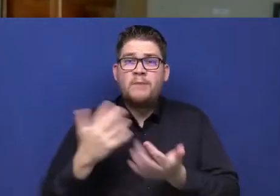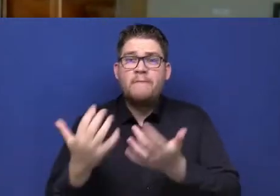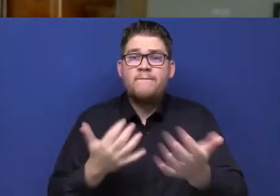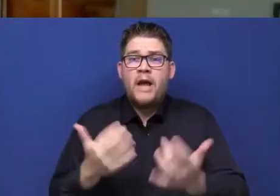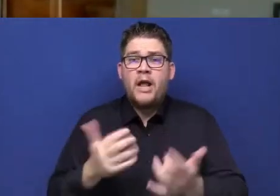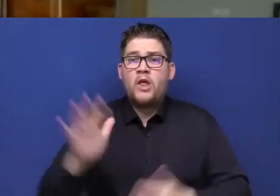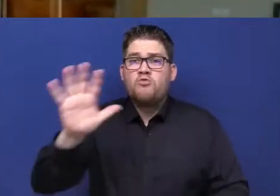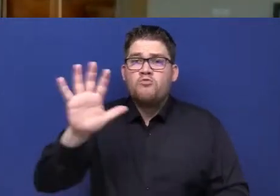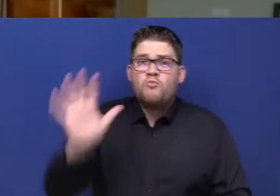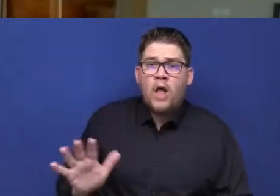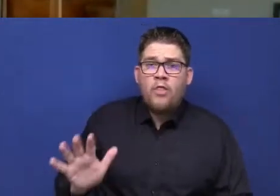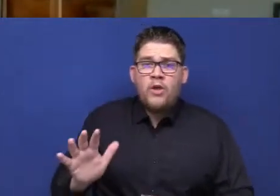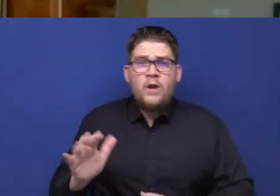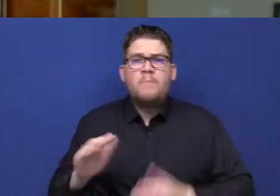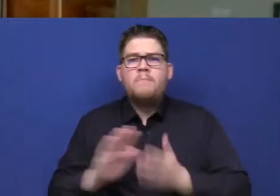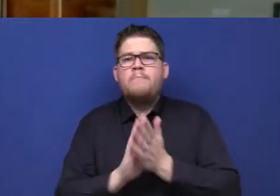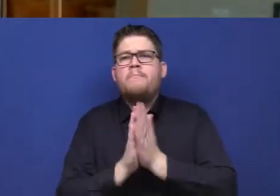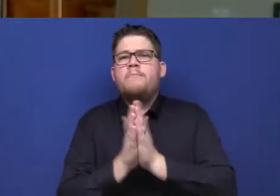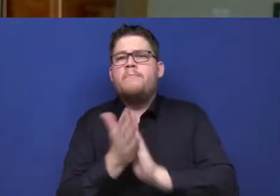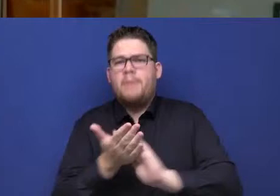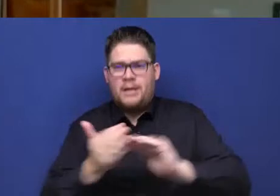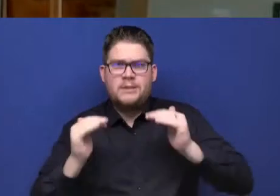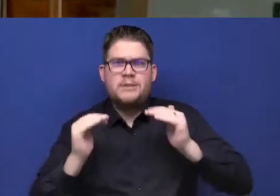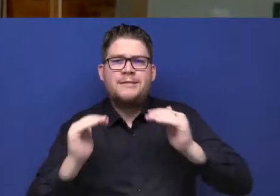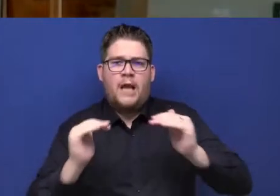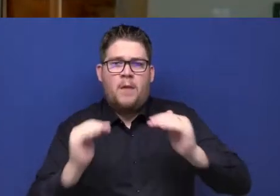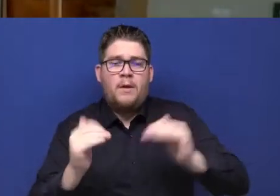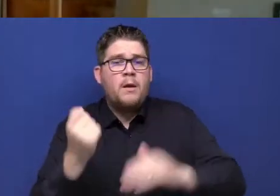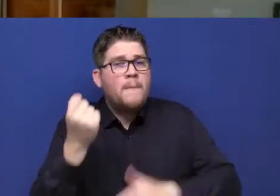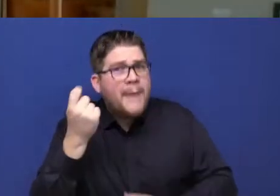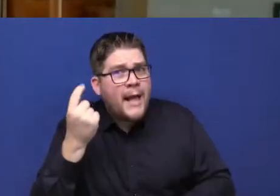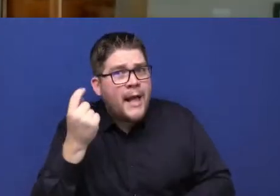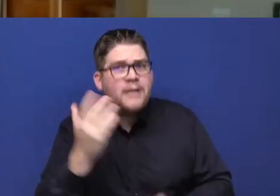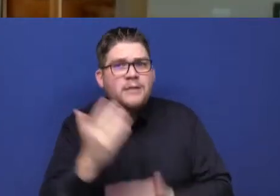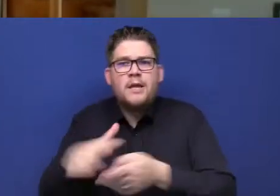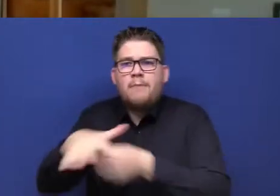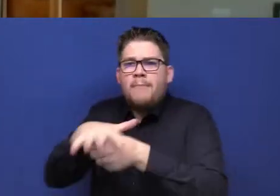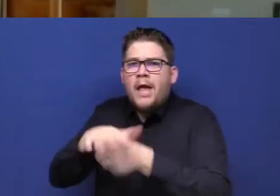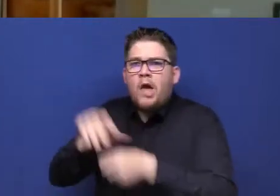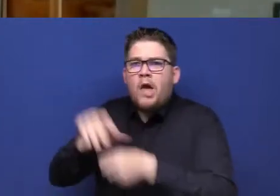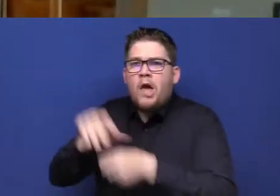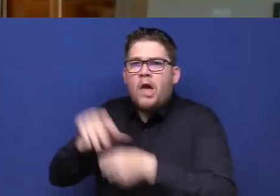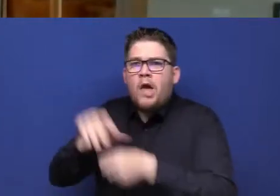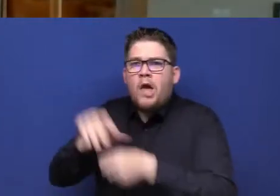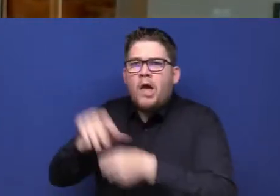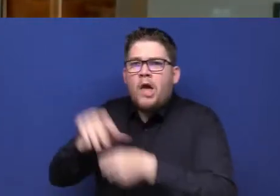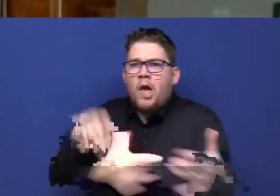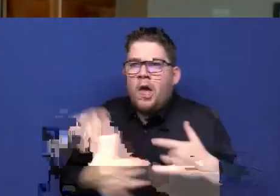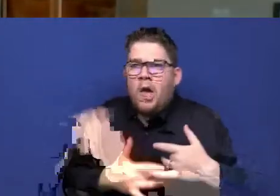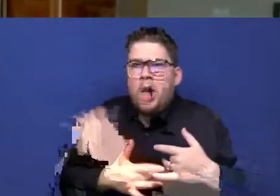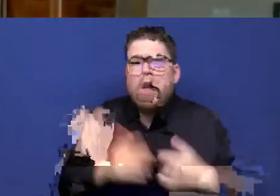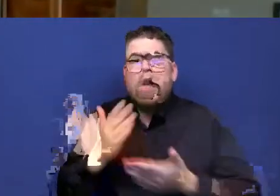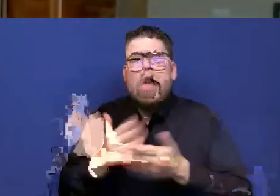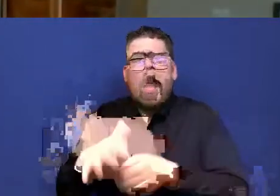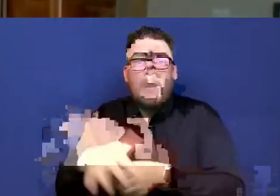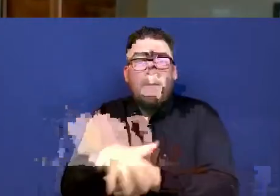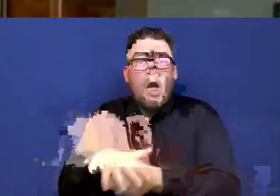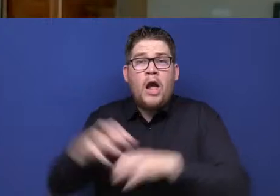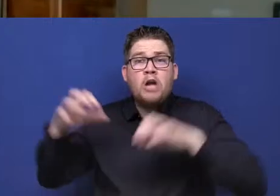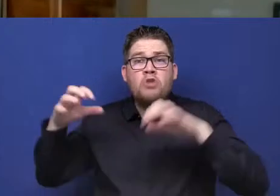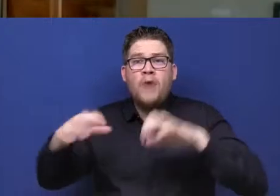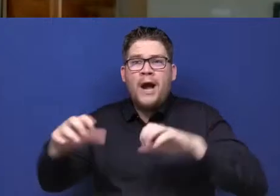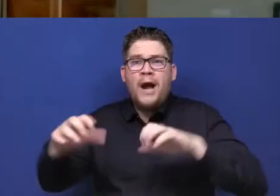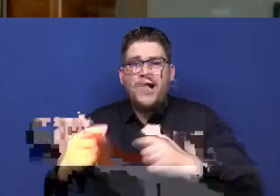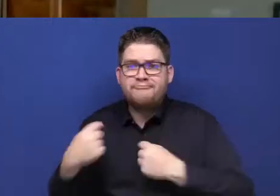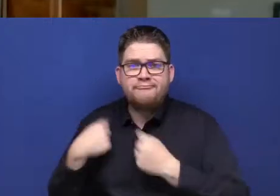Center and Southern Okanagan still are facing dangerous fire behavior conditions and need to be monitored closely.